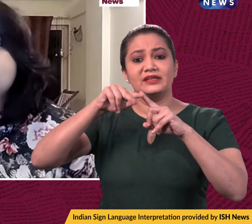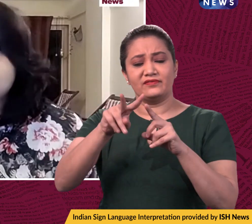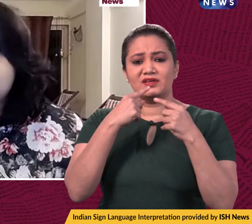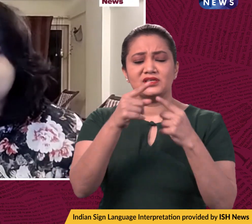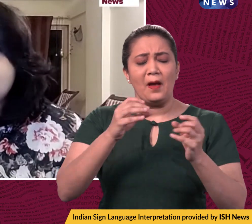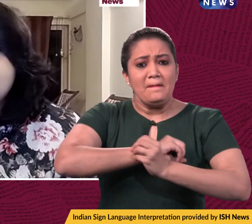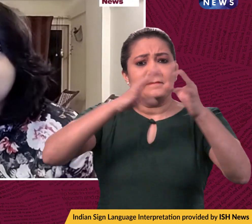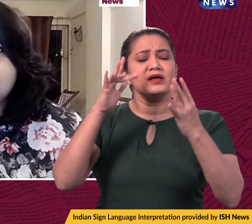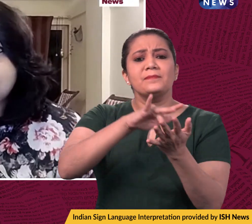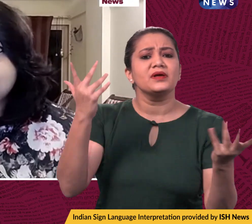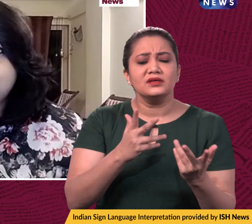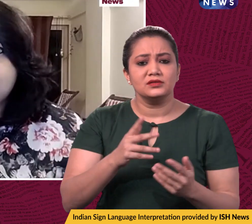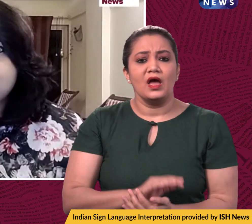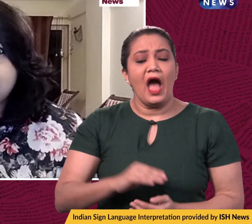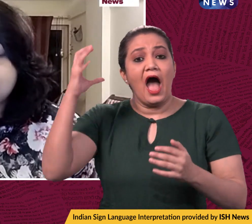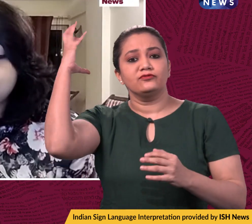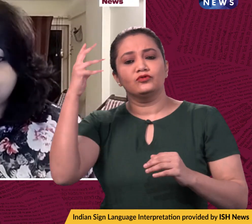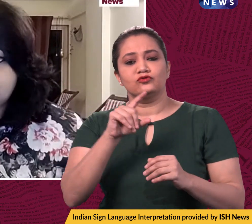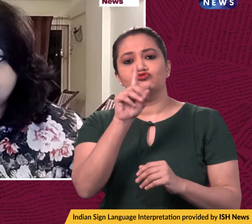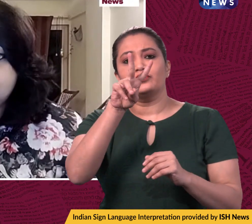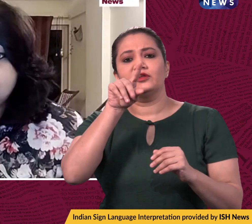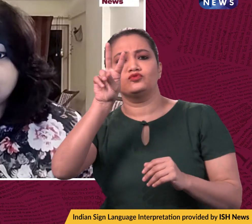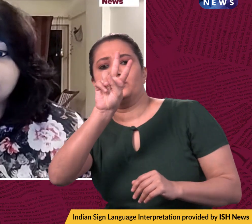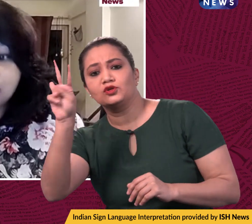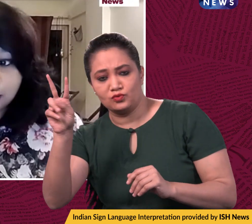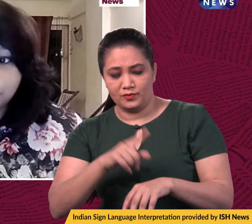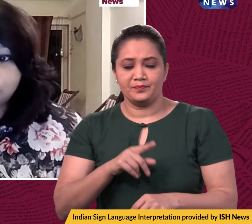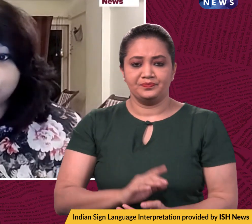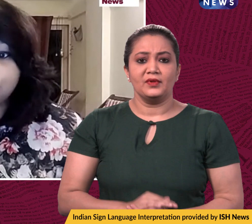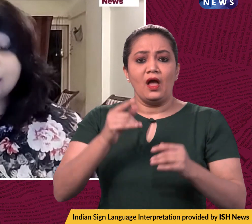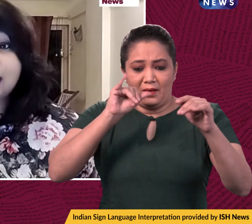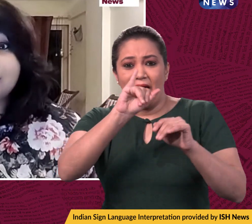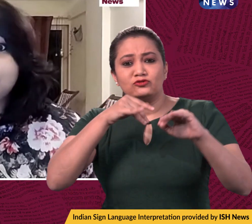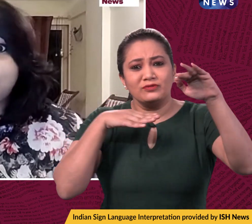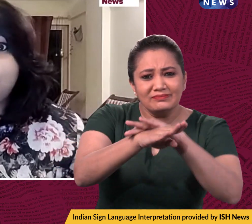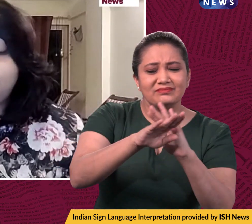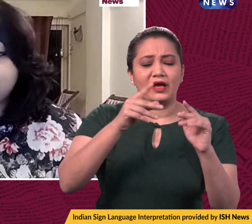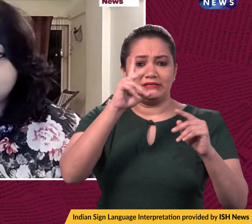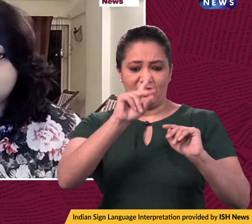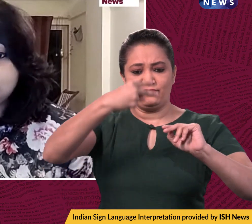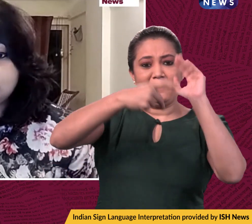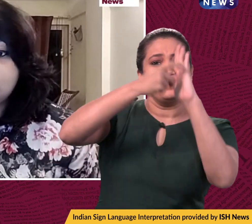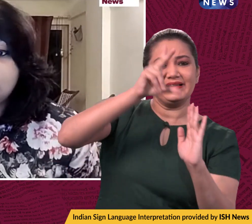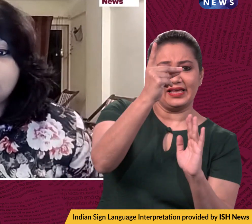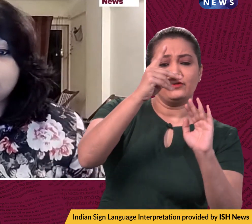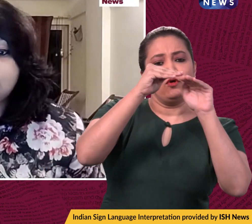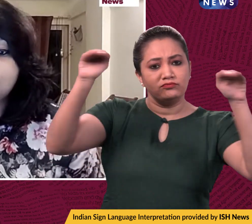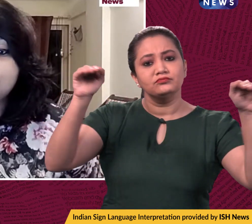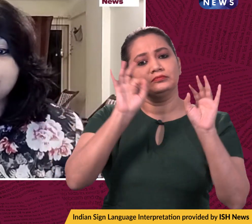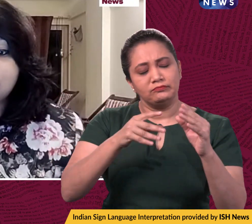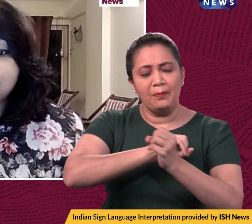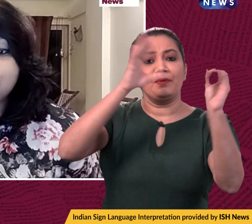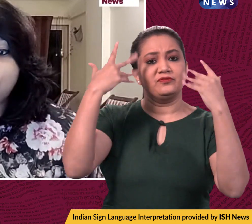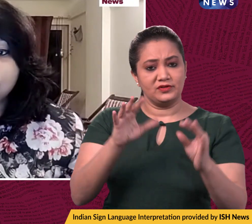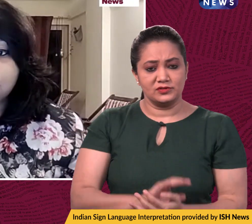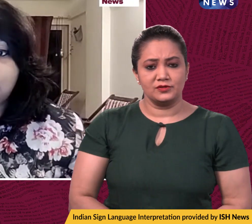the blast took place at around 12:22 p.m. inside a bathroom on the second floor of this building. Now, the